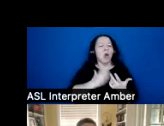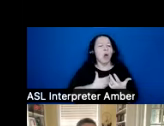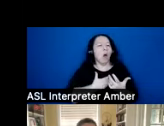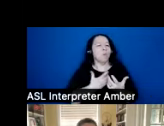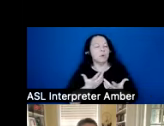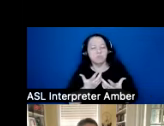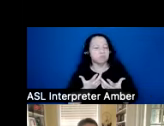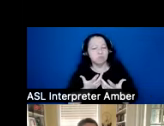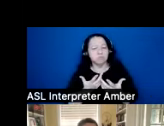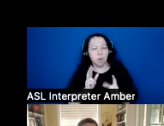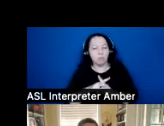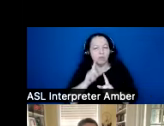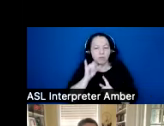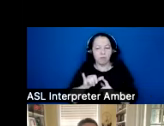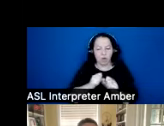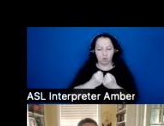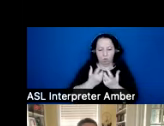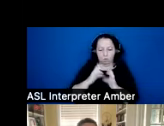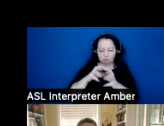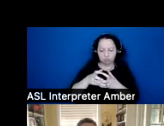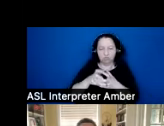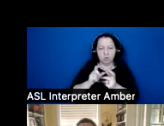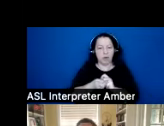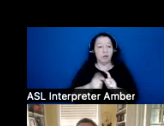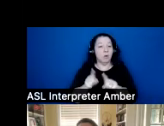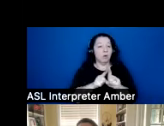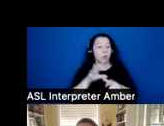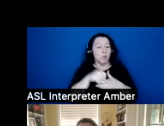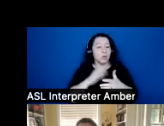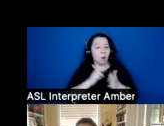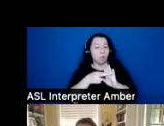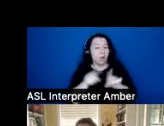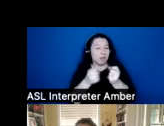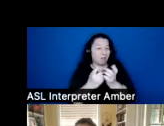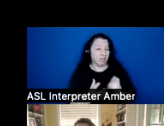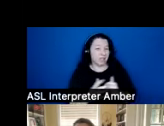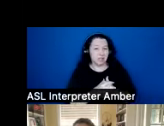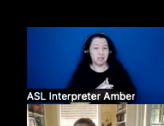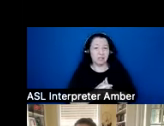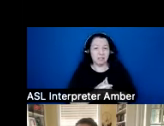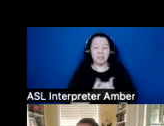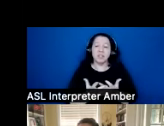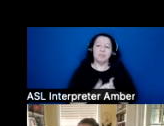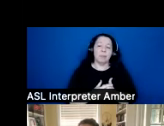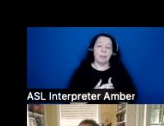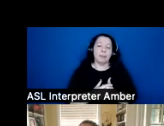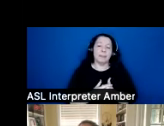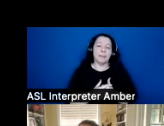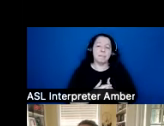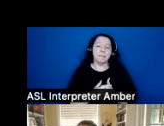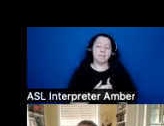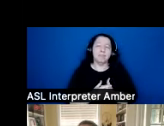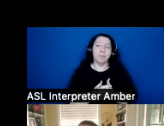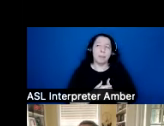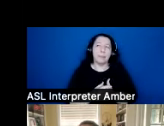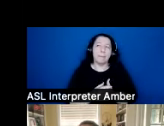and within that, like also our role as advocates, right? And sort of thinking about, you know,